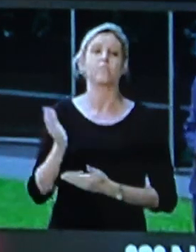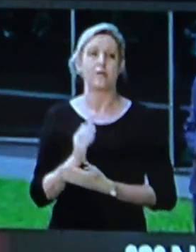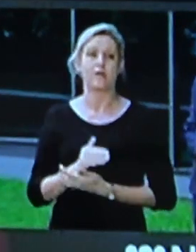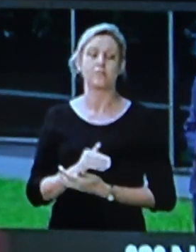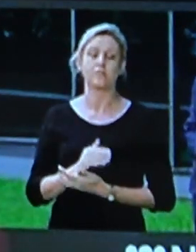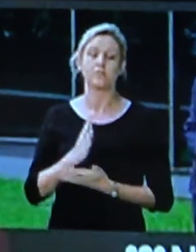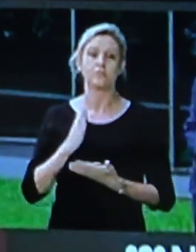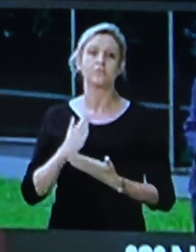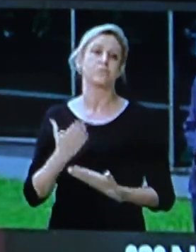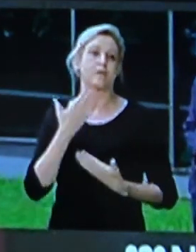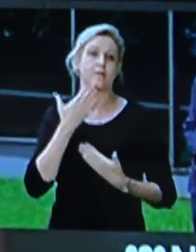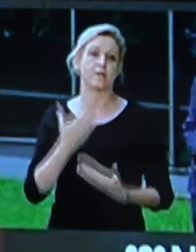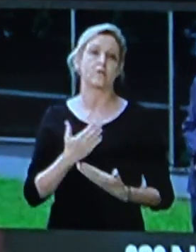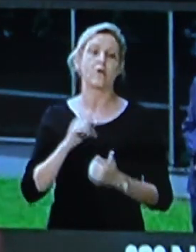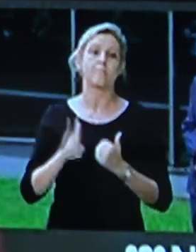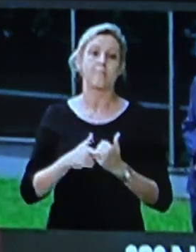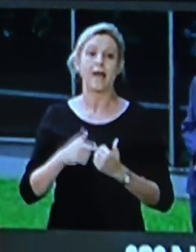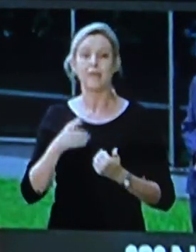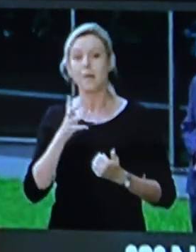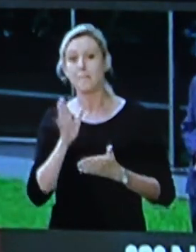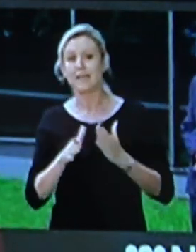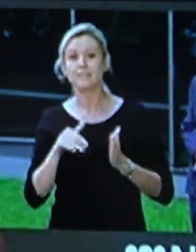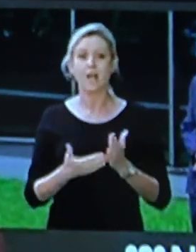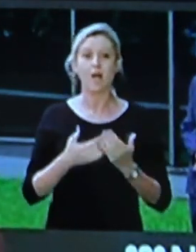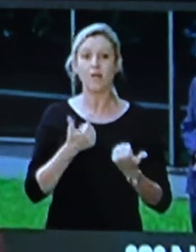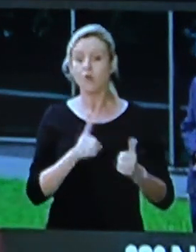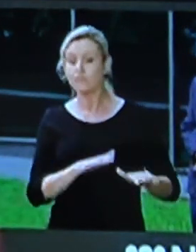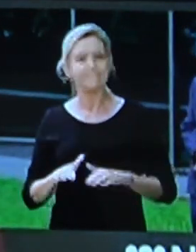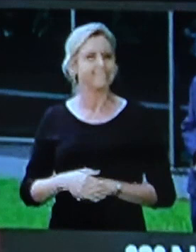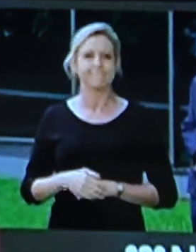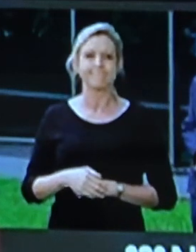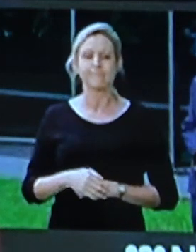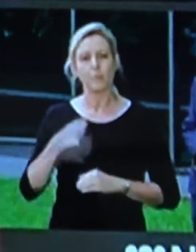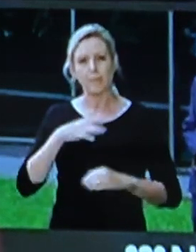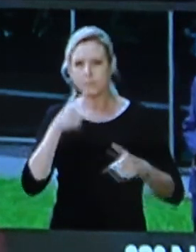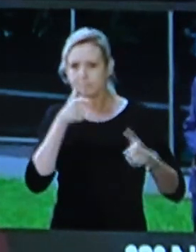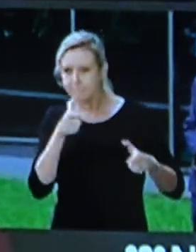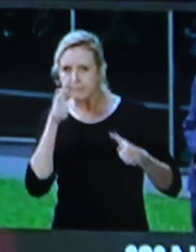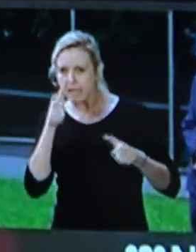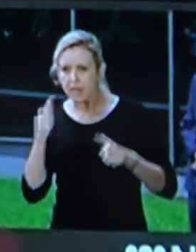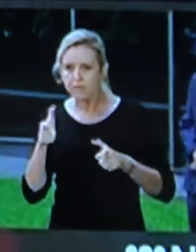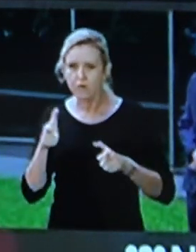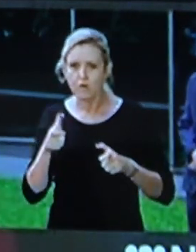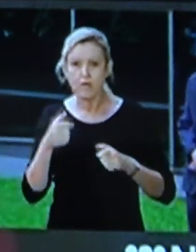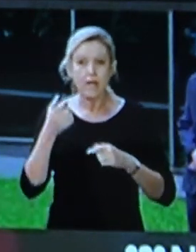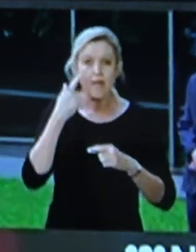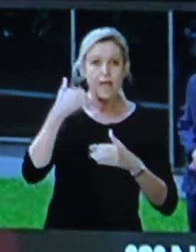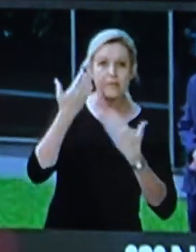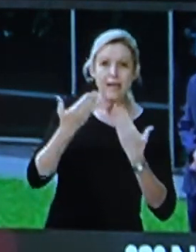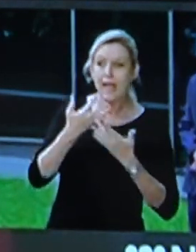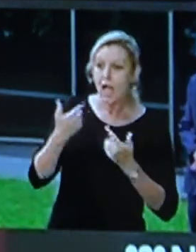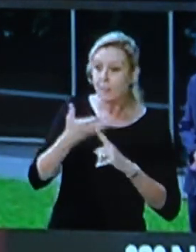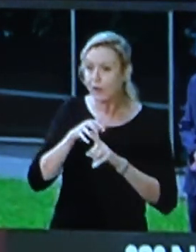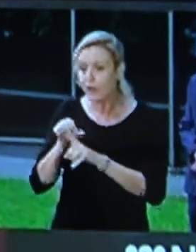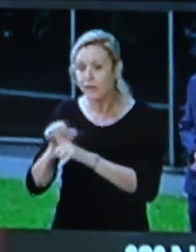cooperation, but we have to remain vigilant. Do not look at the number of cases and whether they're up or down on a day, because